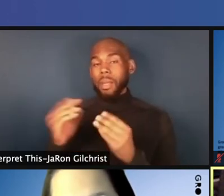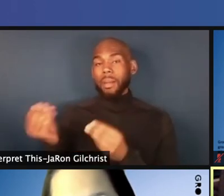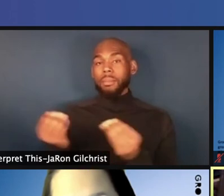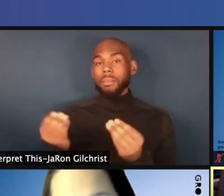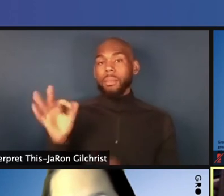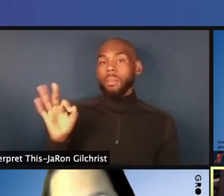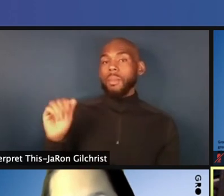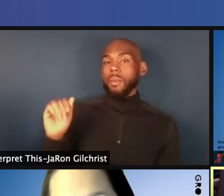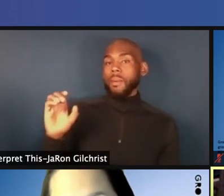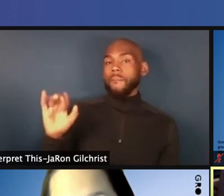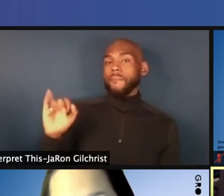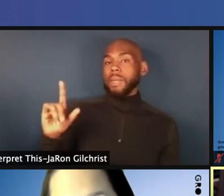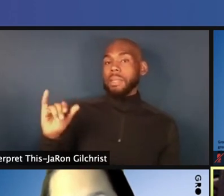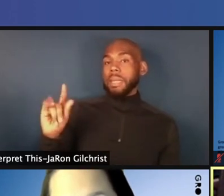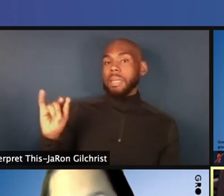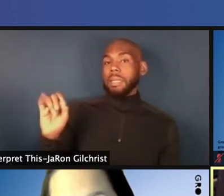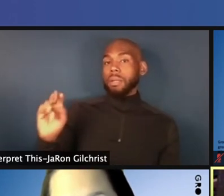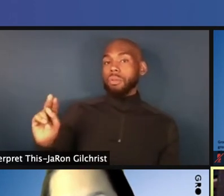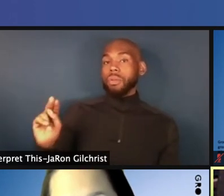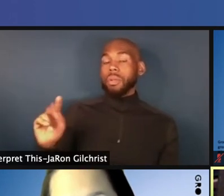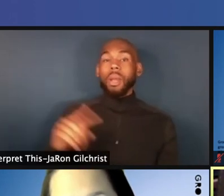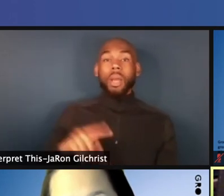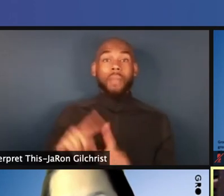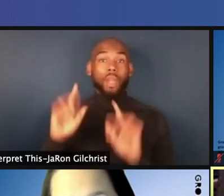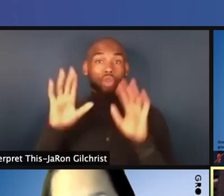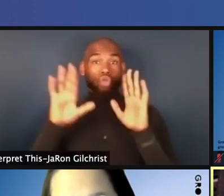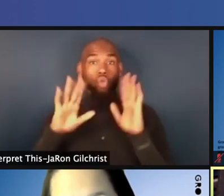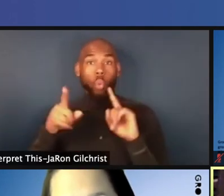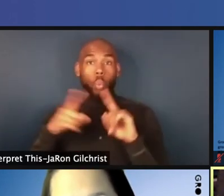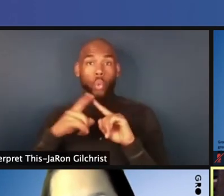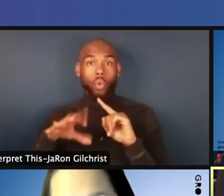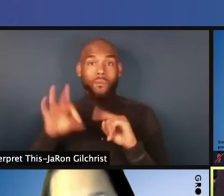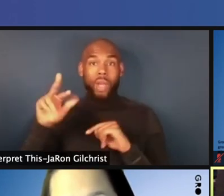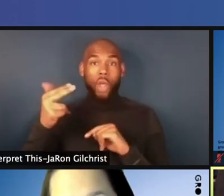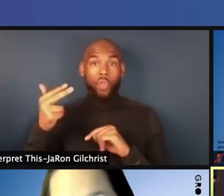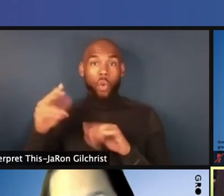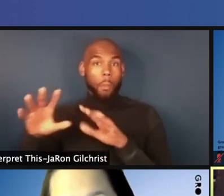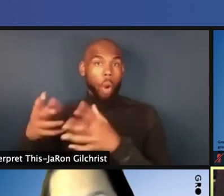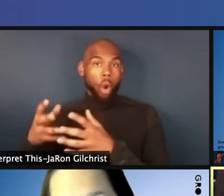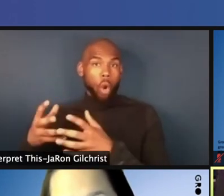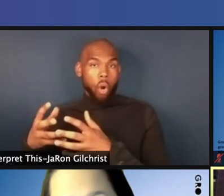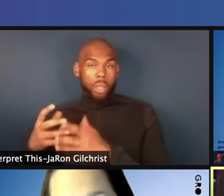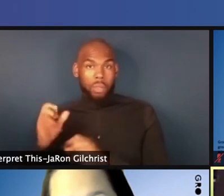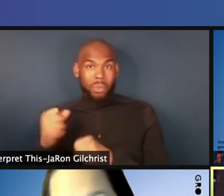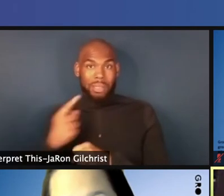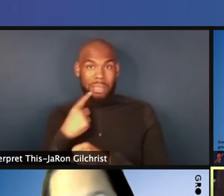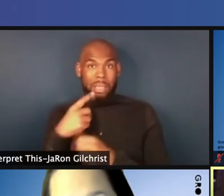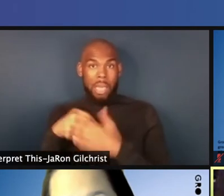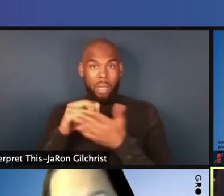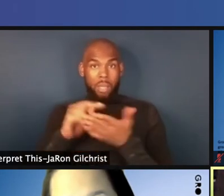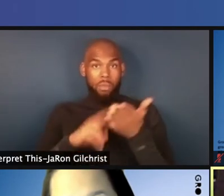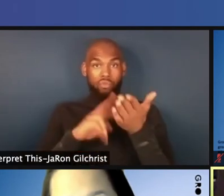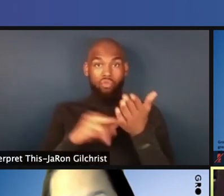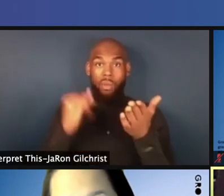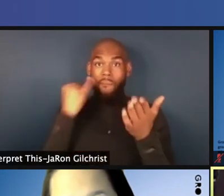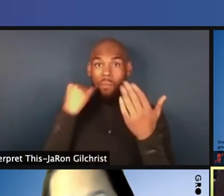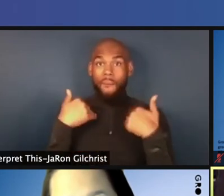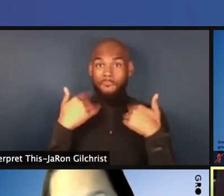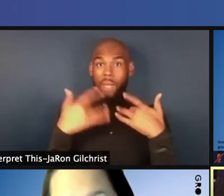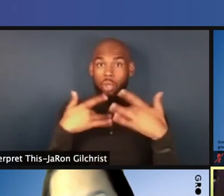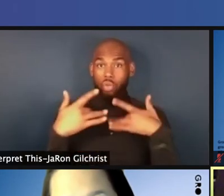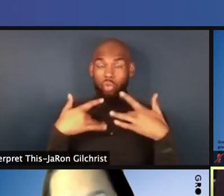it's great if there's a way to find a third party partner that you could say in a contract, like, if there is a concern that there has